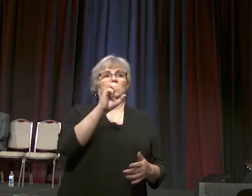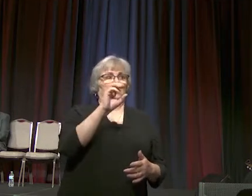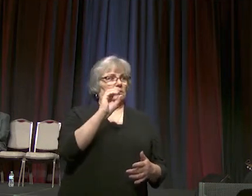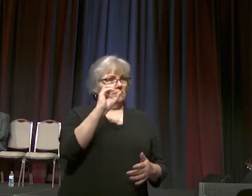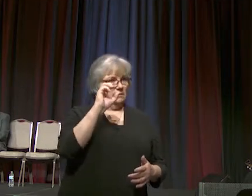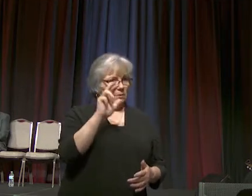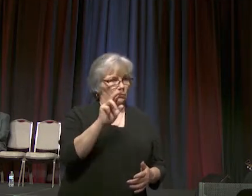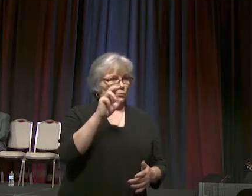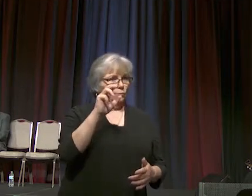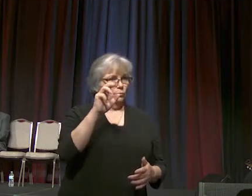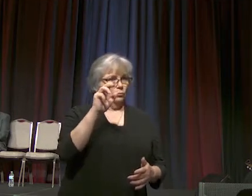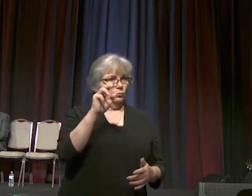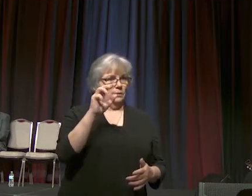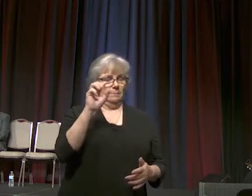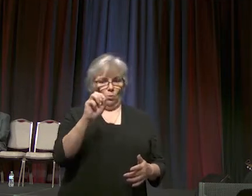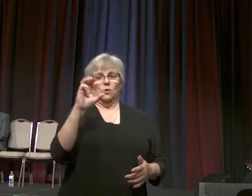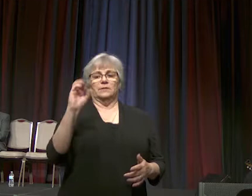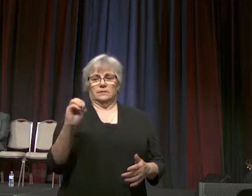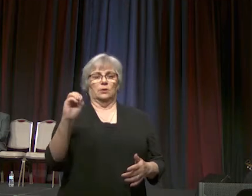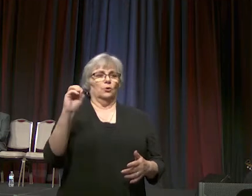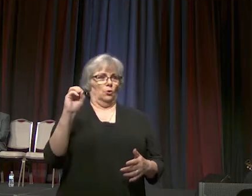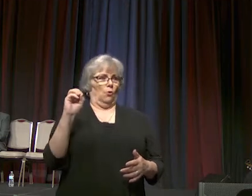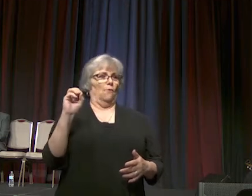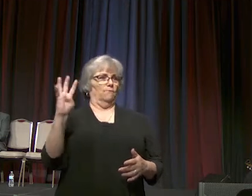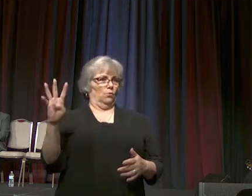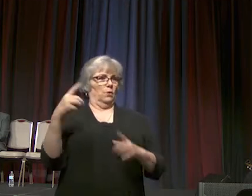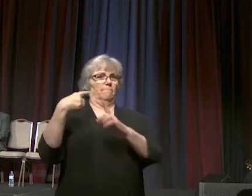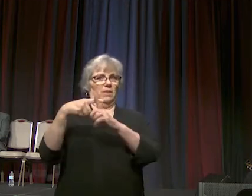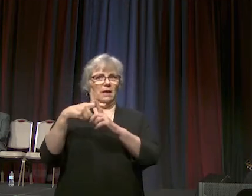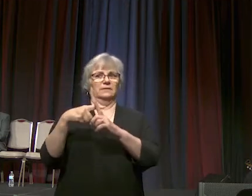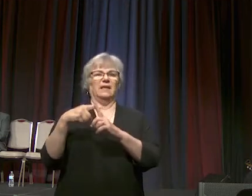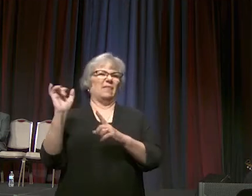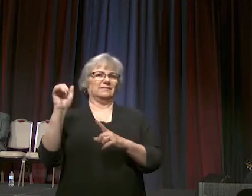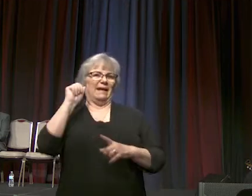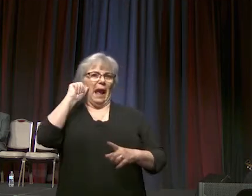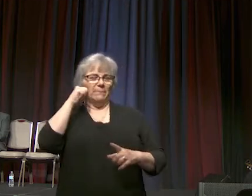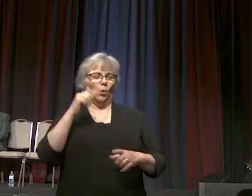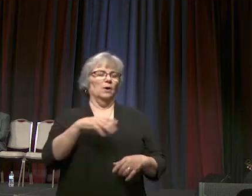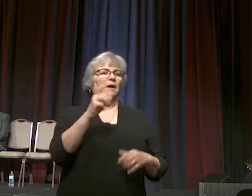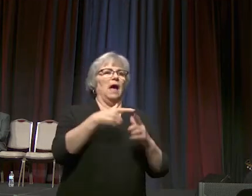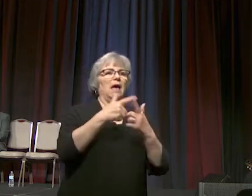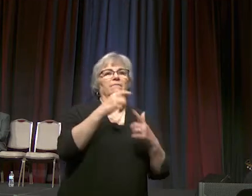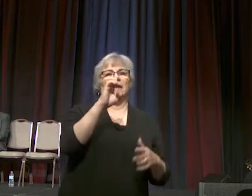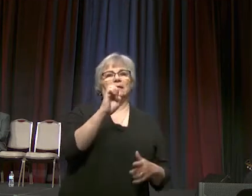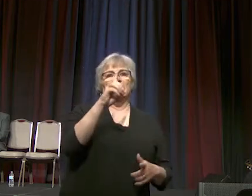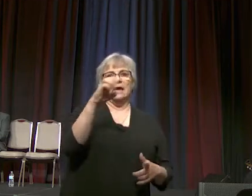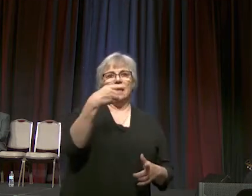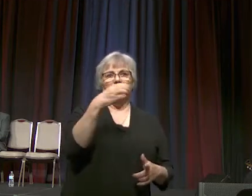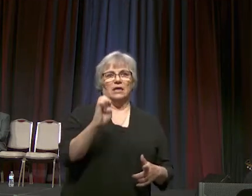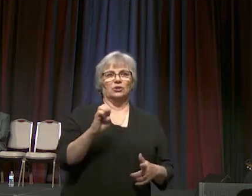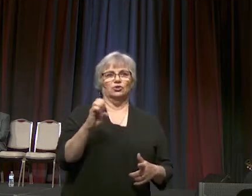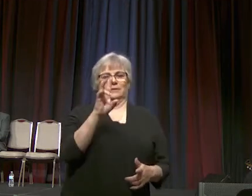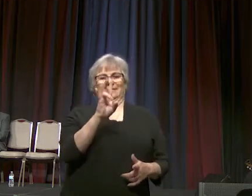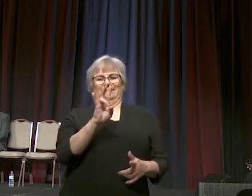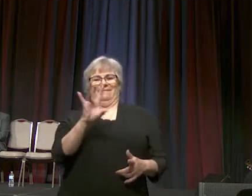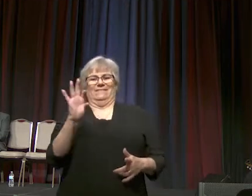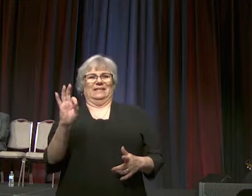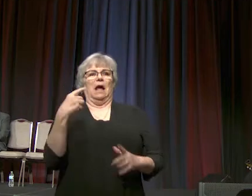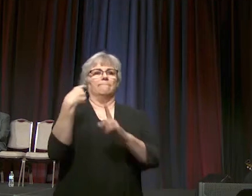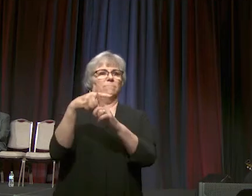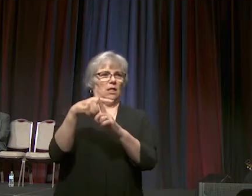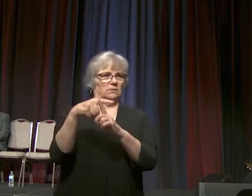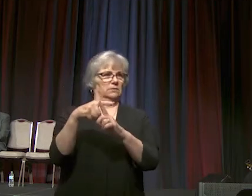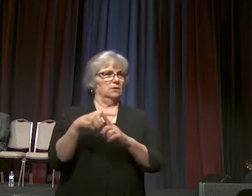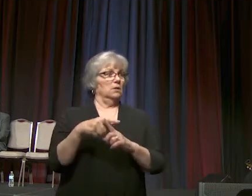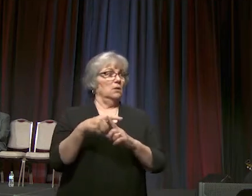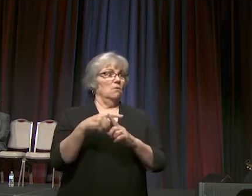13.0.4 plus. That really does sound very Apple-like. And Microsoft Edge version 79 plus. For